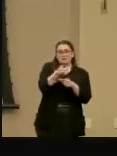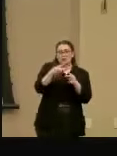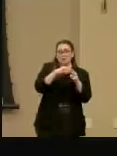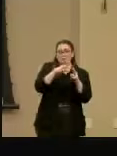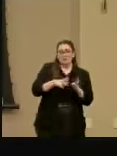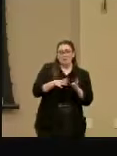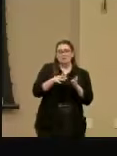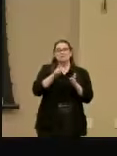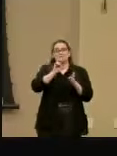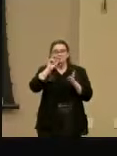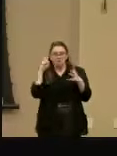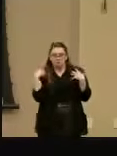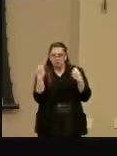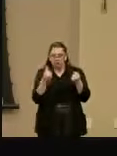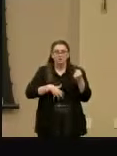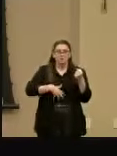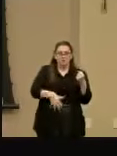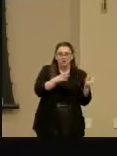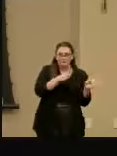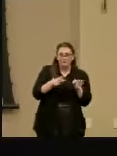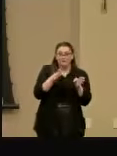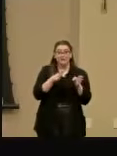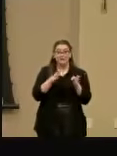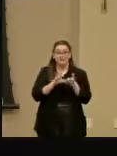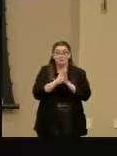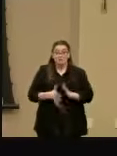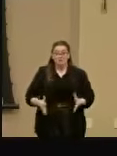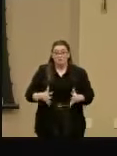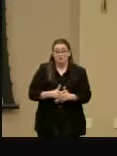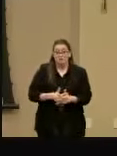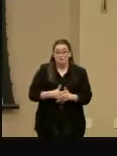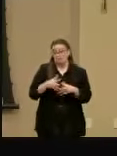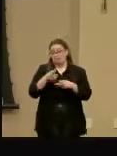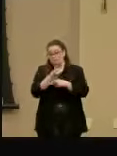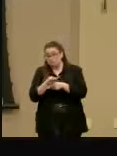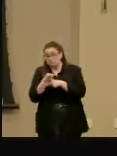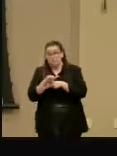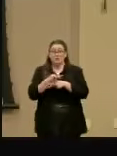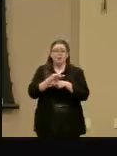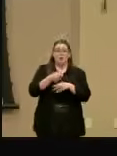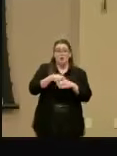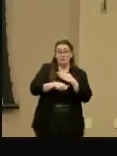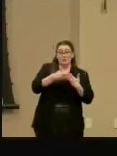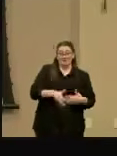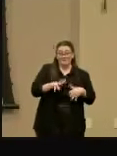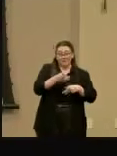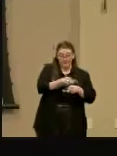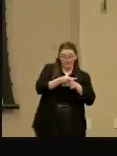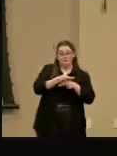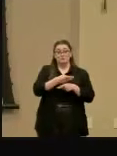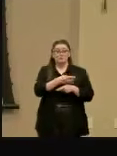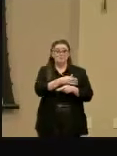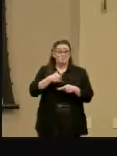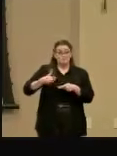use, sexual health, pregnancy planning, getting pregnant, care during pregnancy, the postpartum period, breastfeeding,